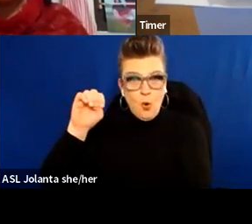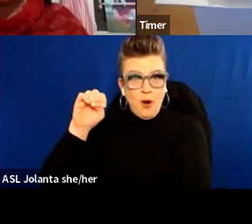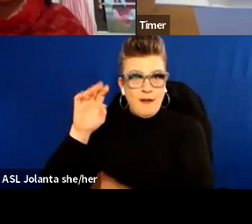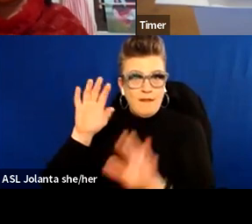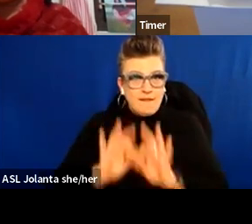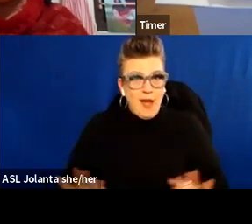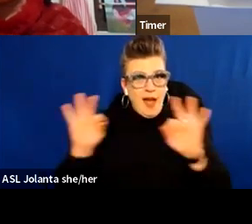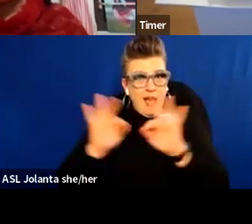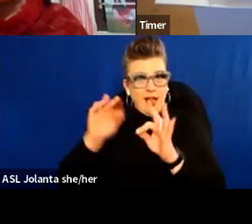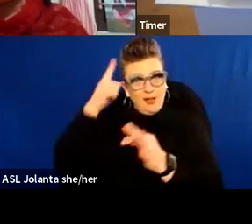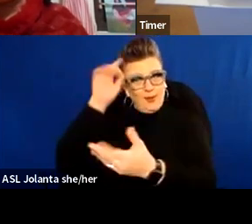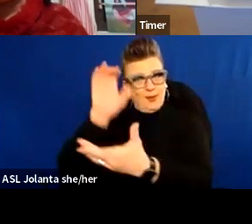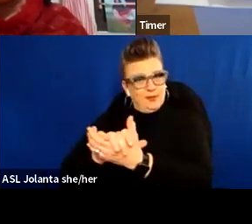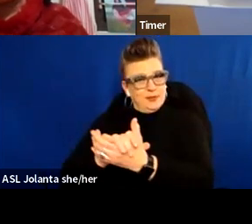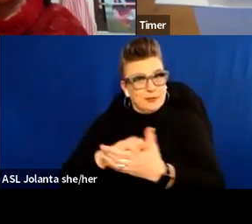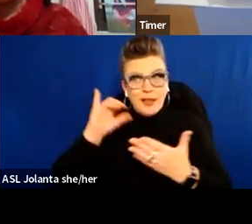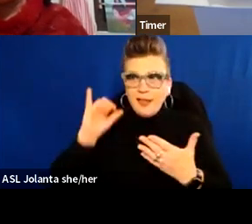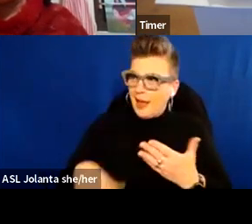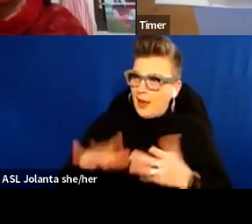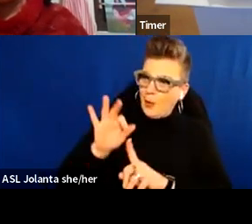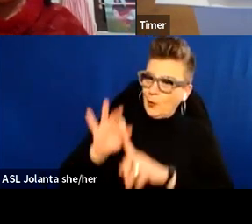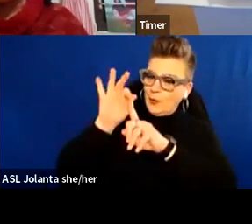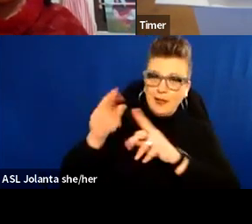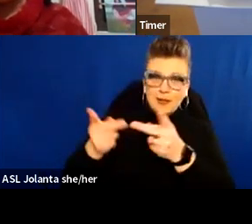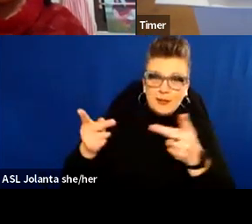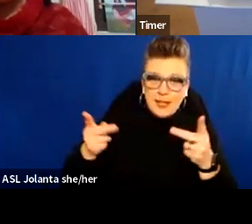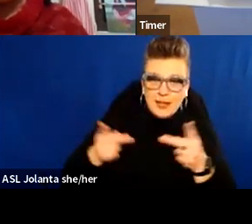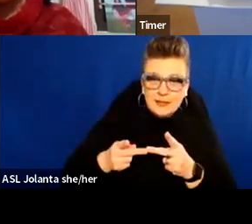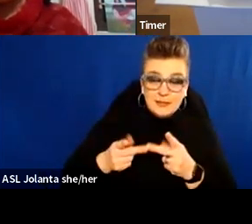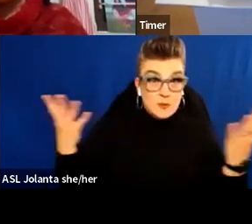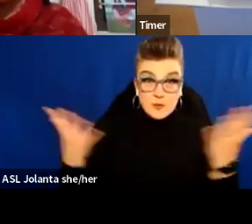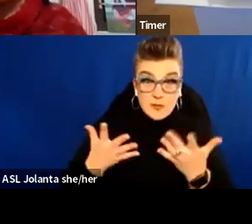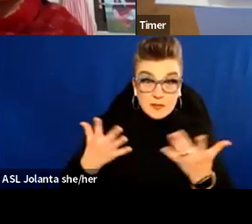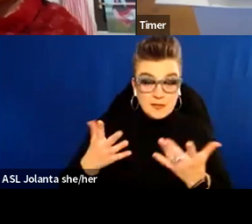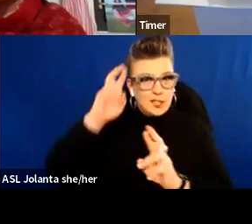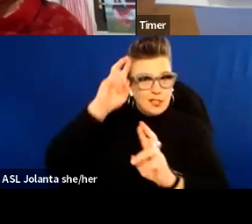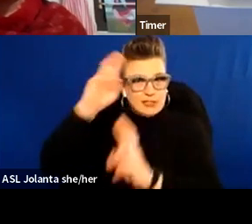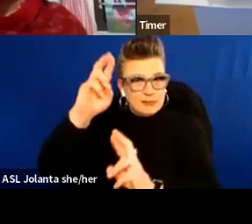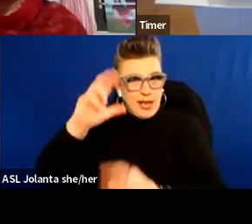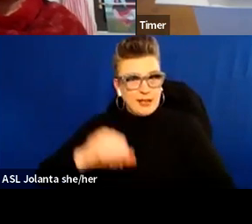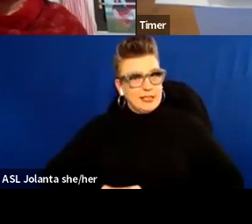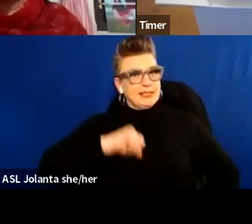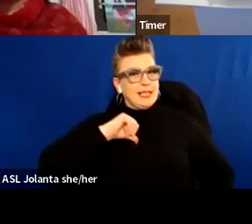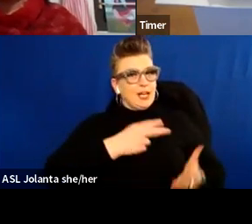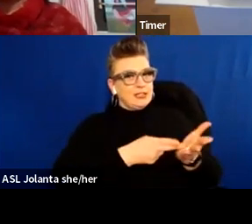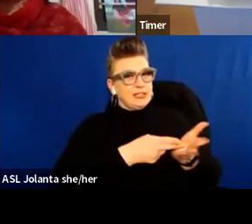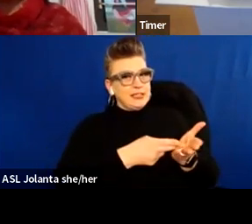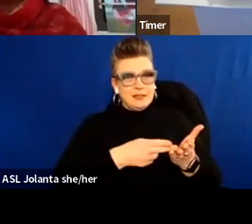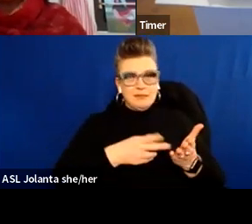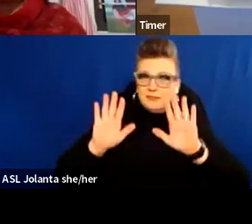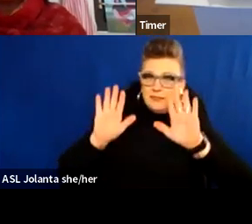makes my school a unique place they are respect integrity excellence and perseverance